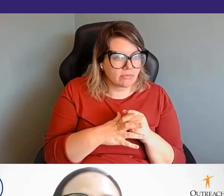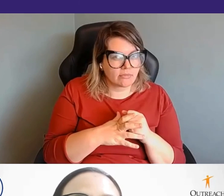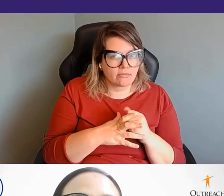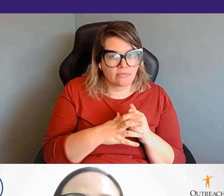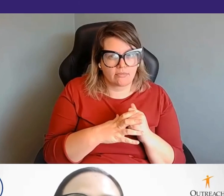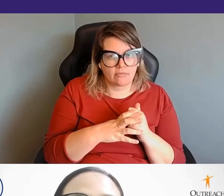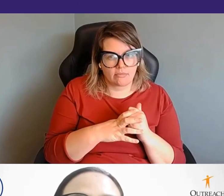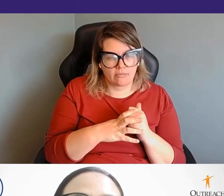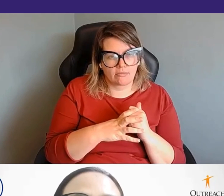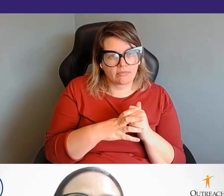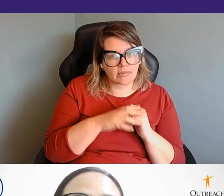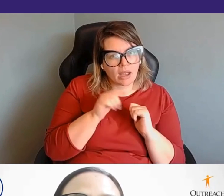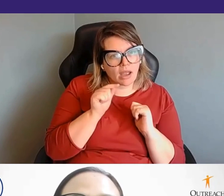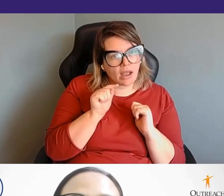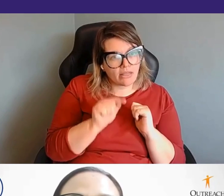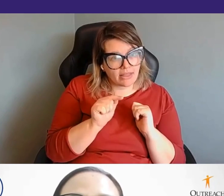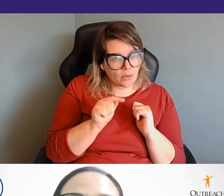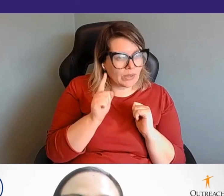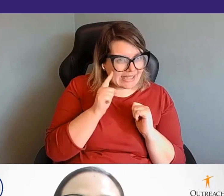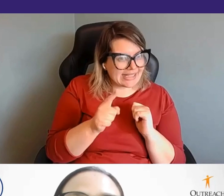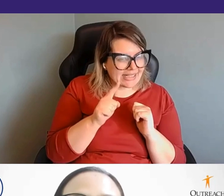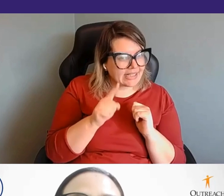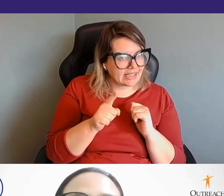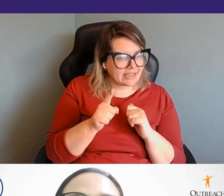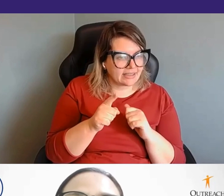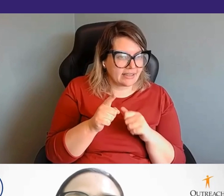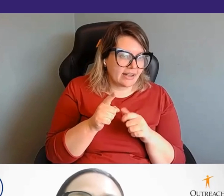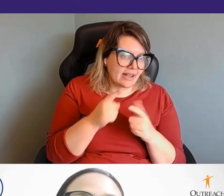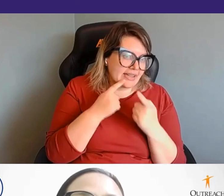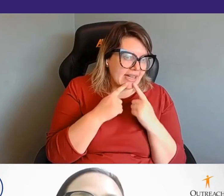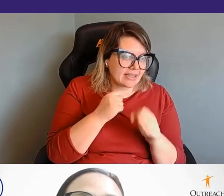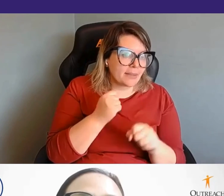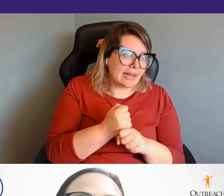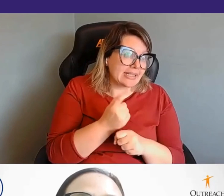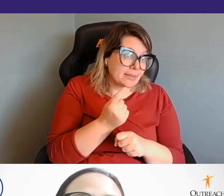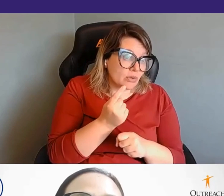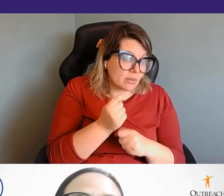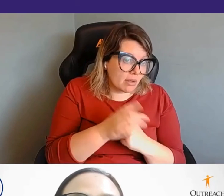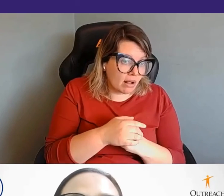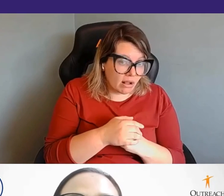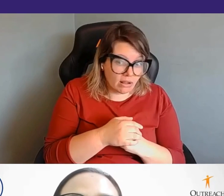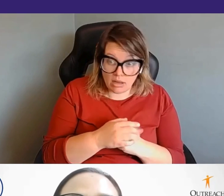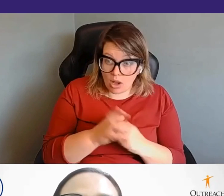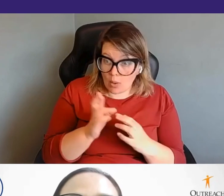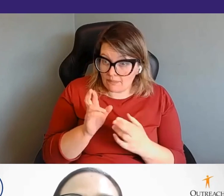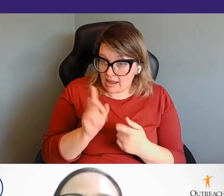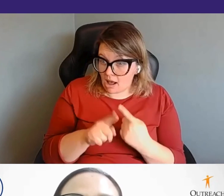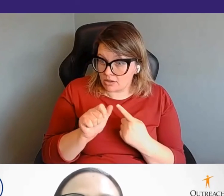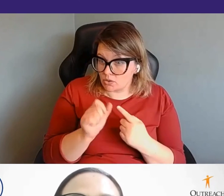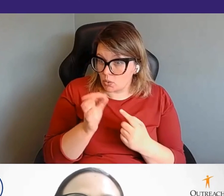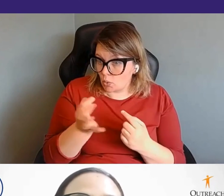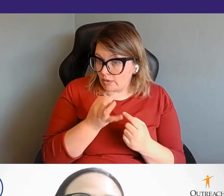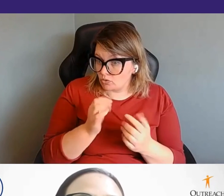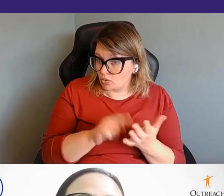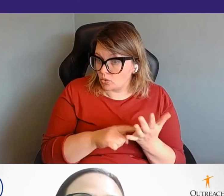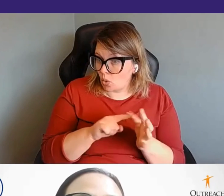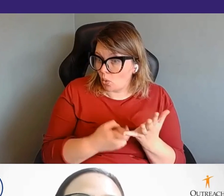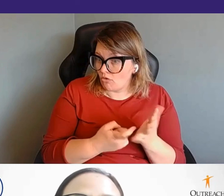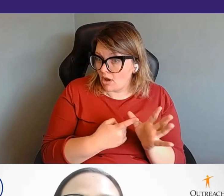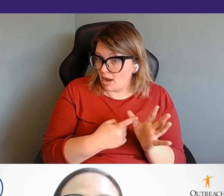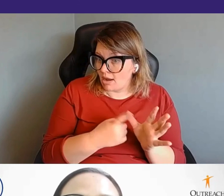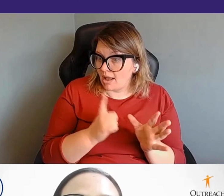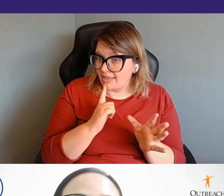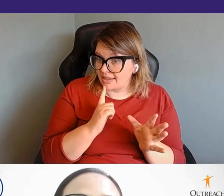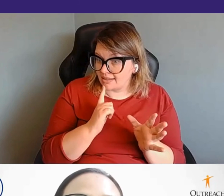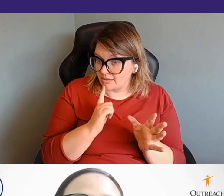in the data that that is possible. So I don't know if that responds to your question, Laura, but it depends, I think, on the